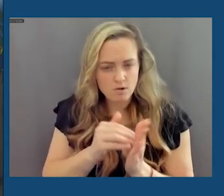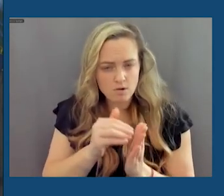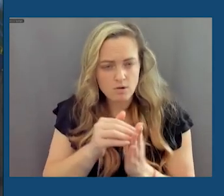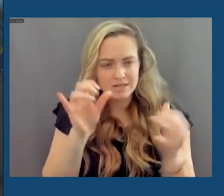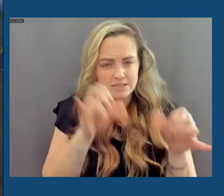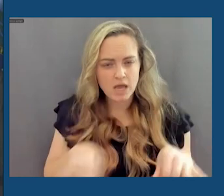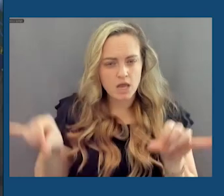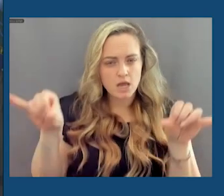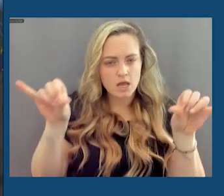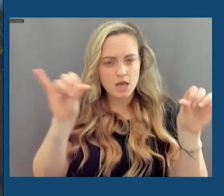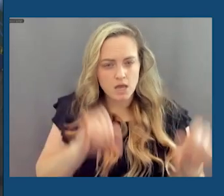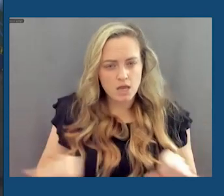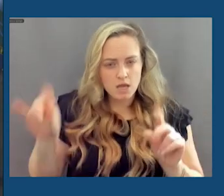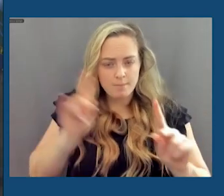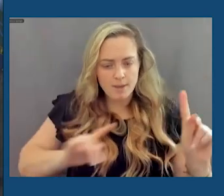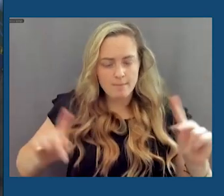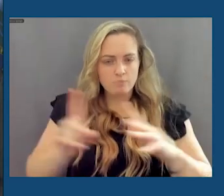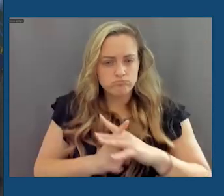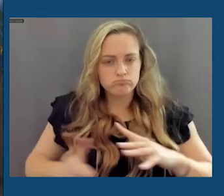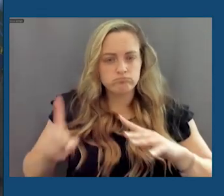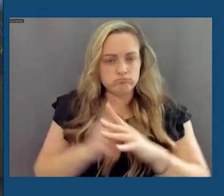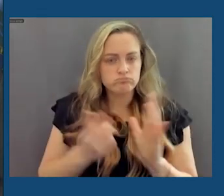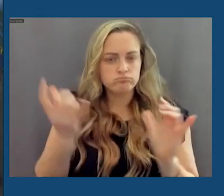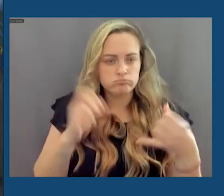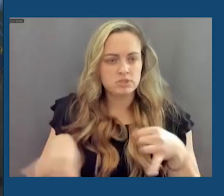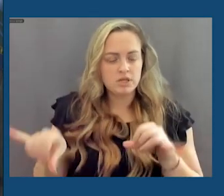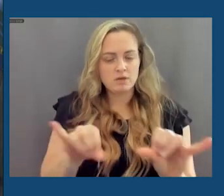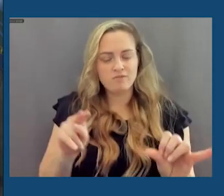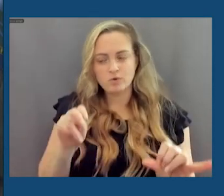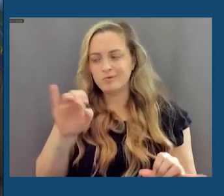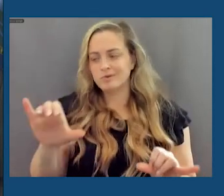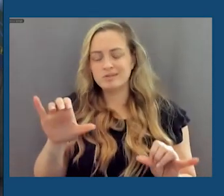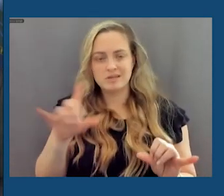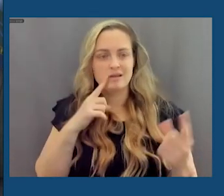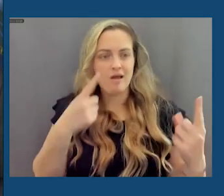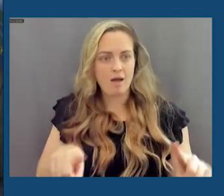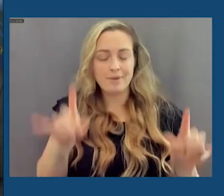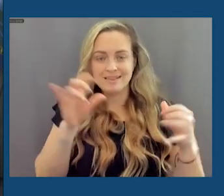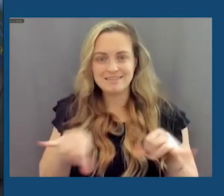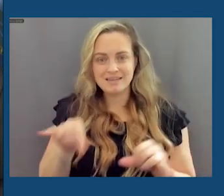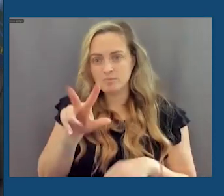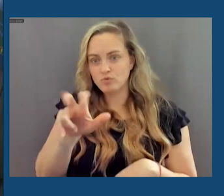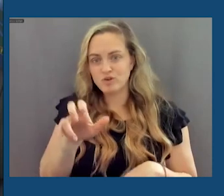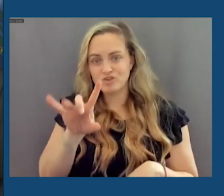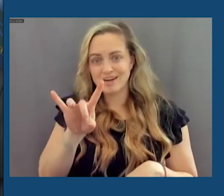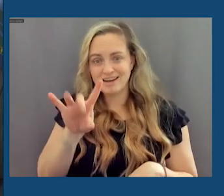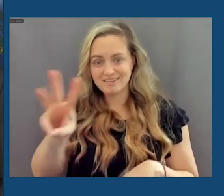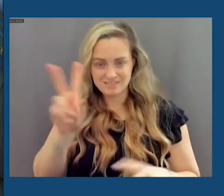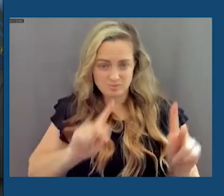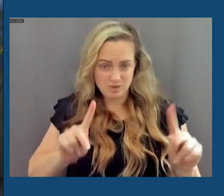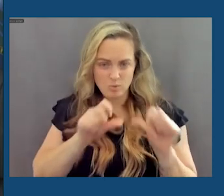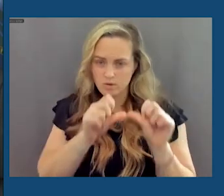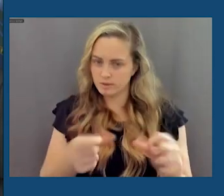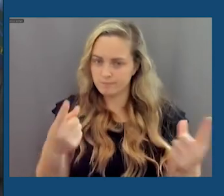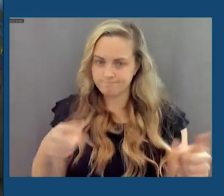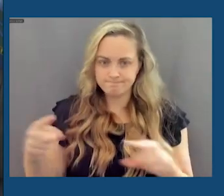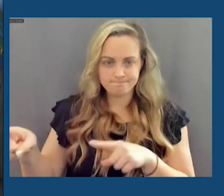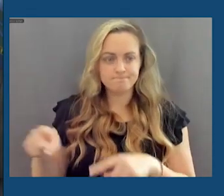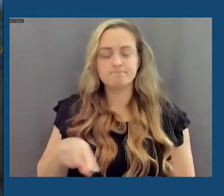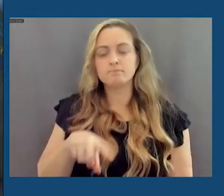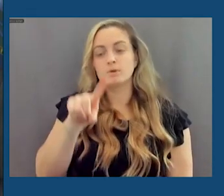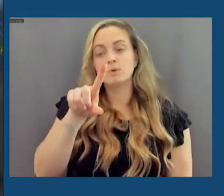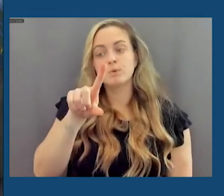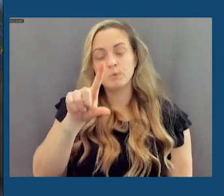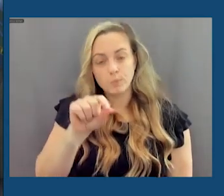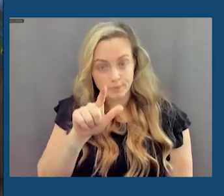individuals, with 30% of New York City retail thefts perpetrated by the same 386 offenders. In